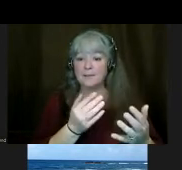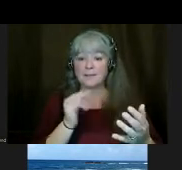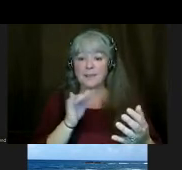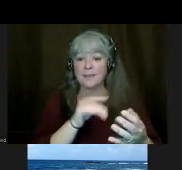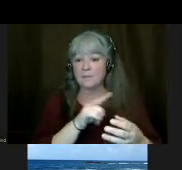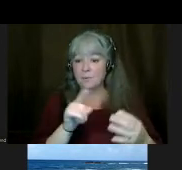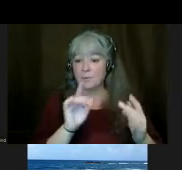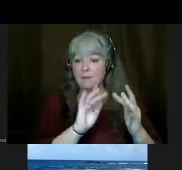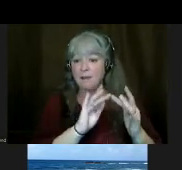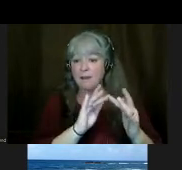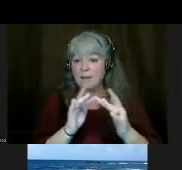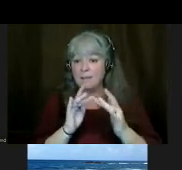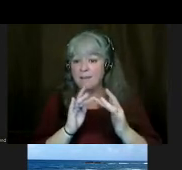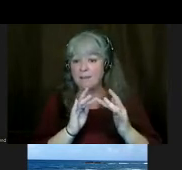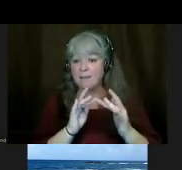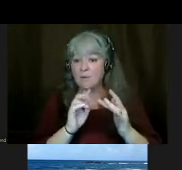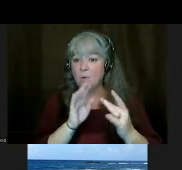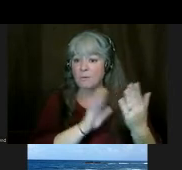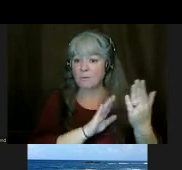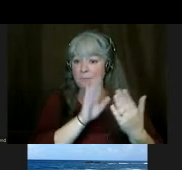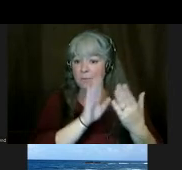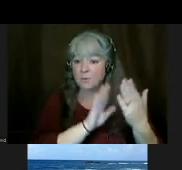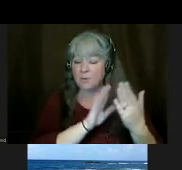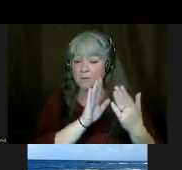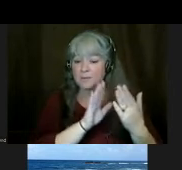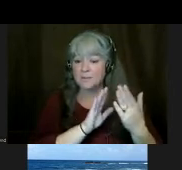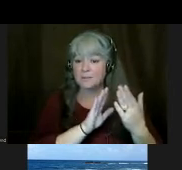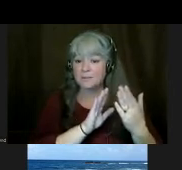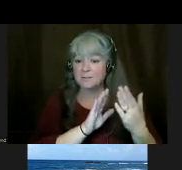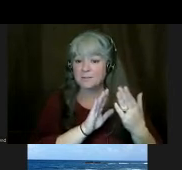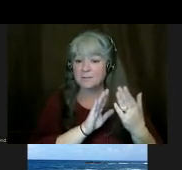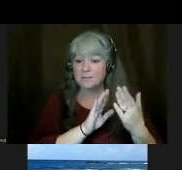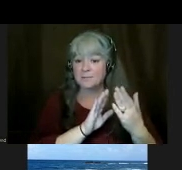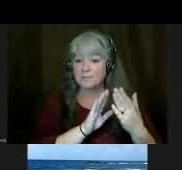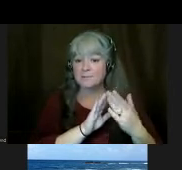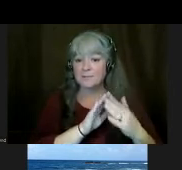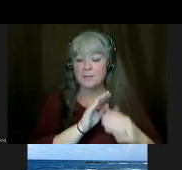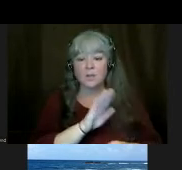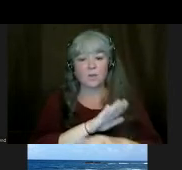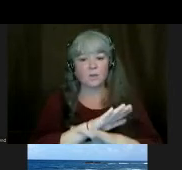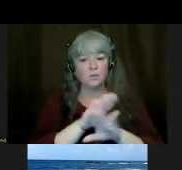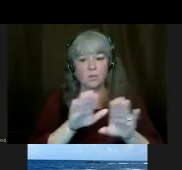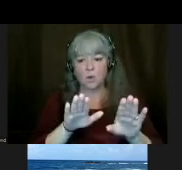online or in person. Don't share